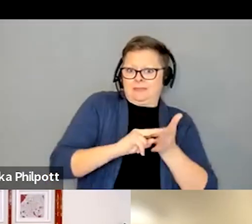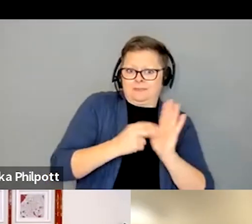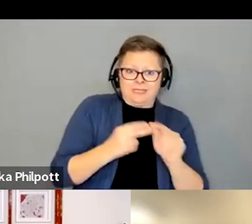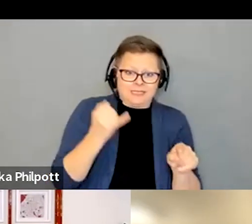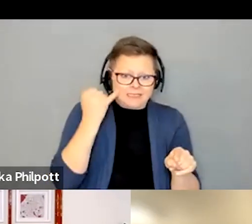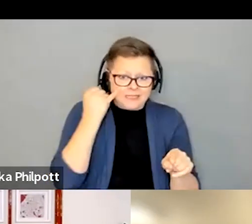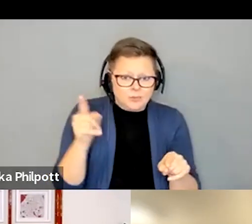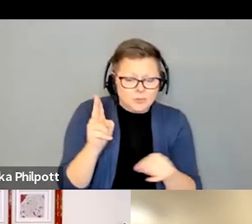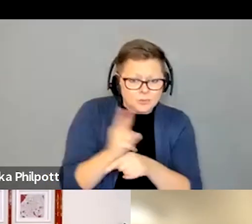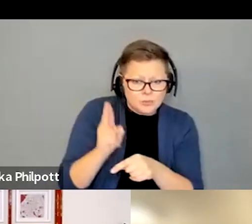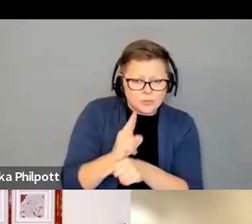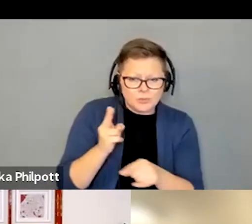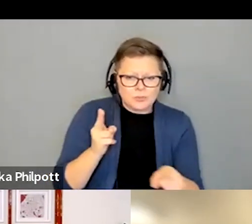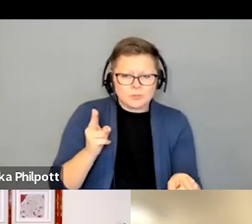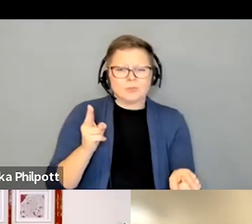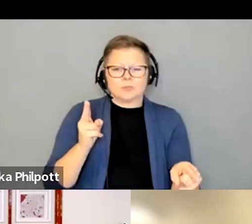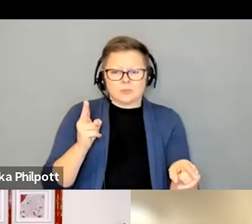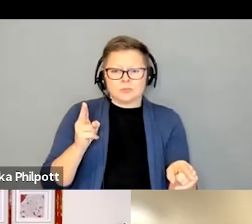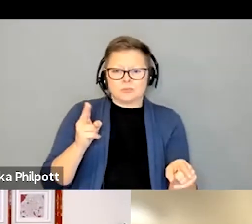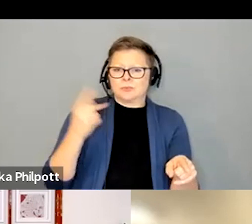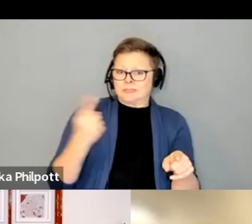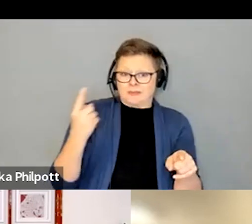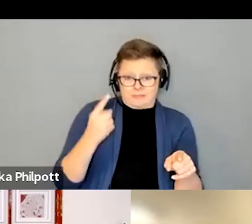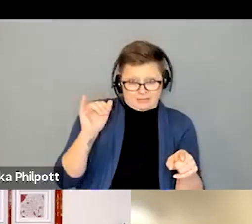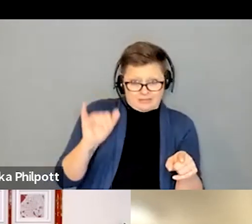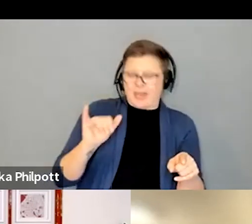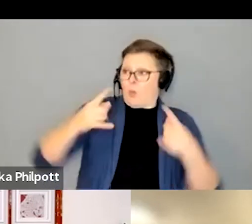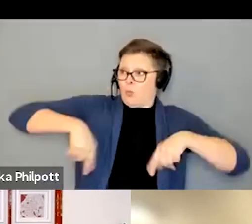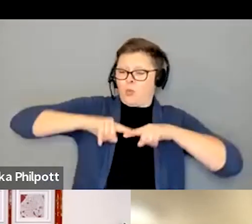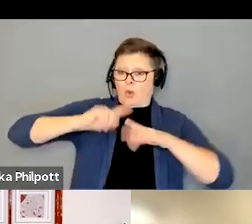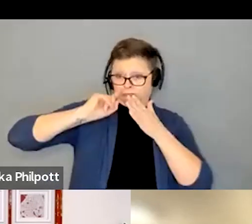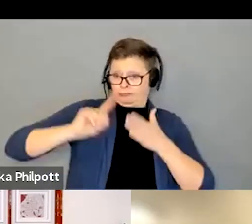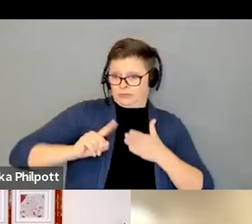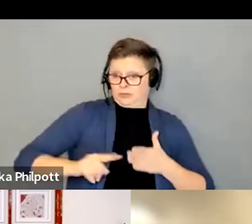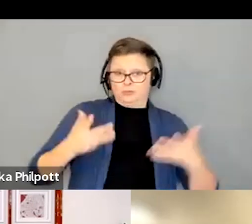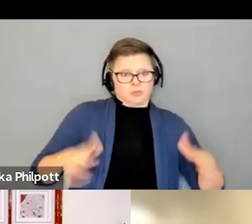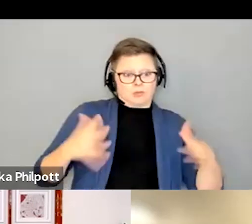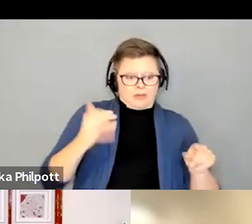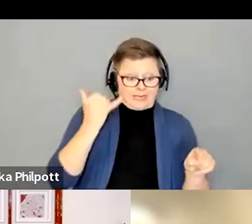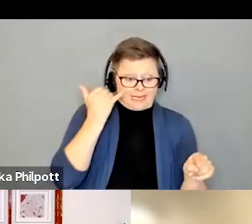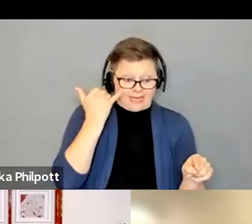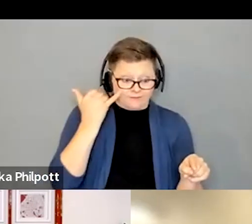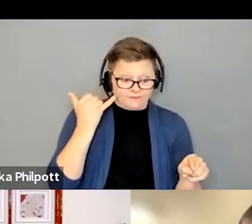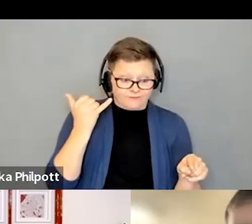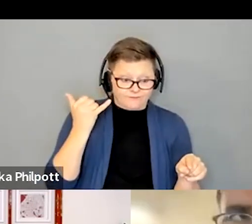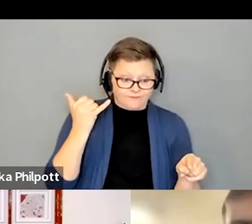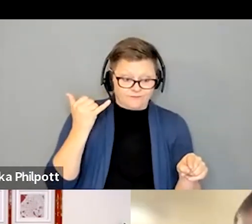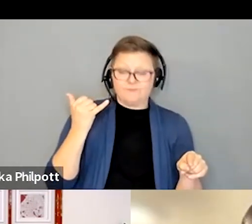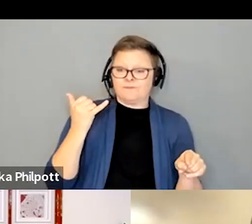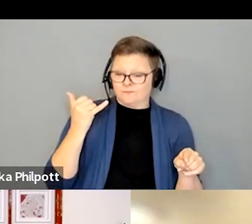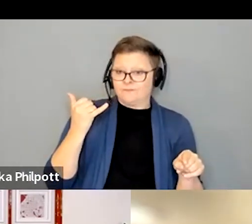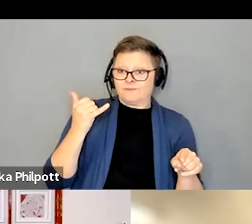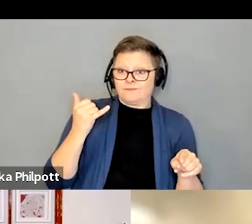Group questions to frame disabilities we did in our study, you know, people may find that, oh no, actually I